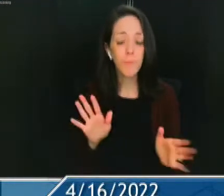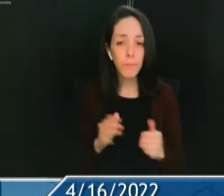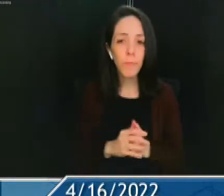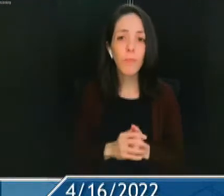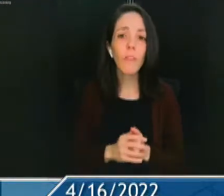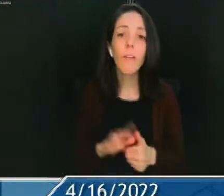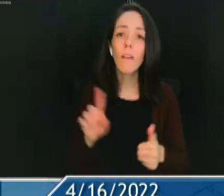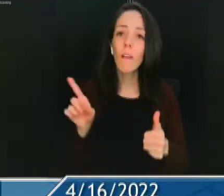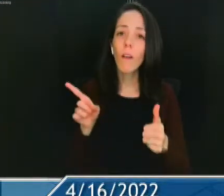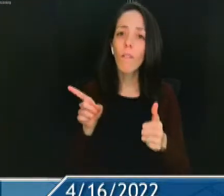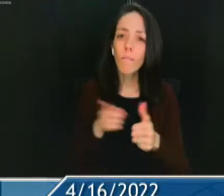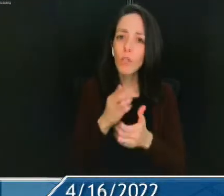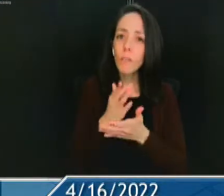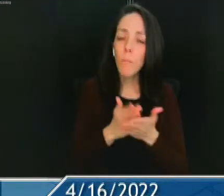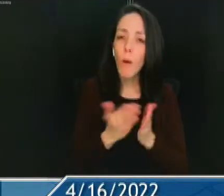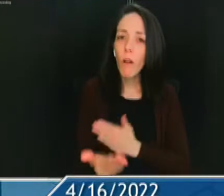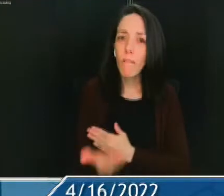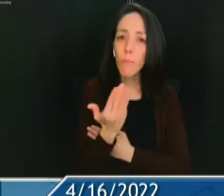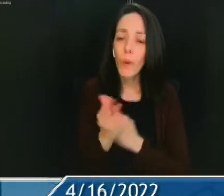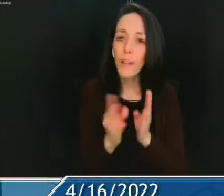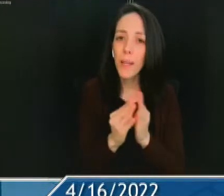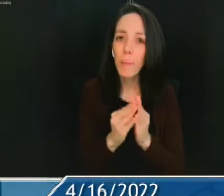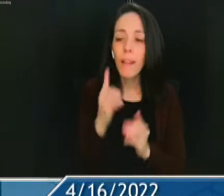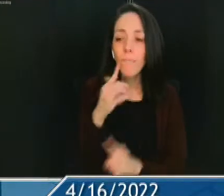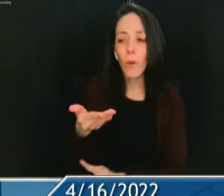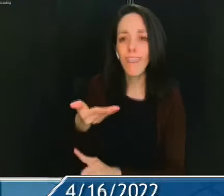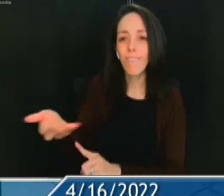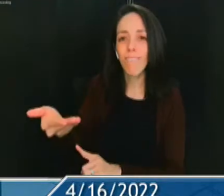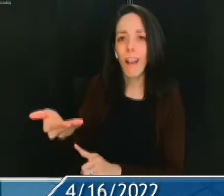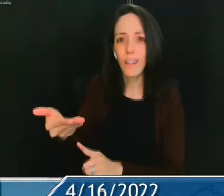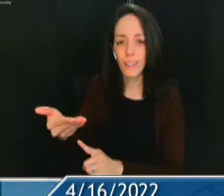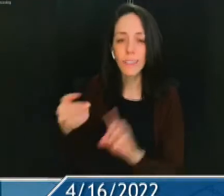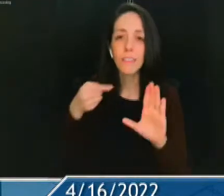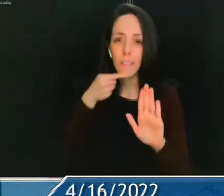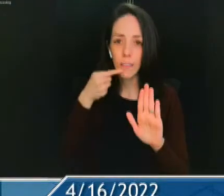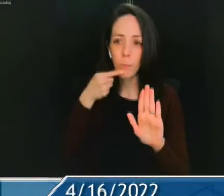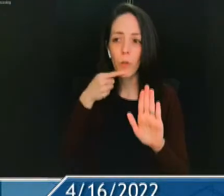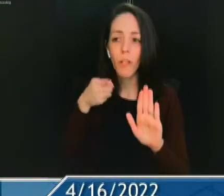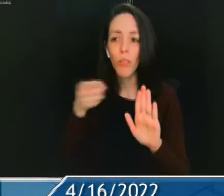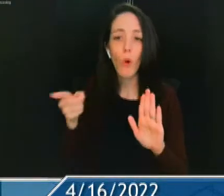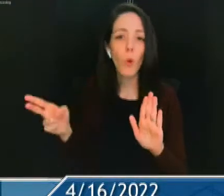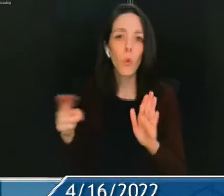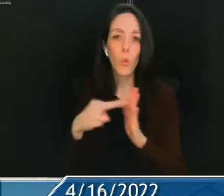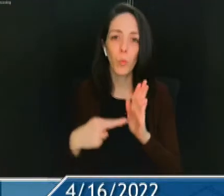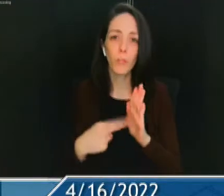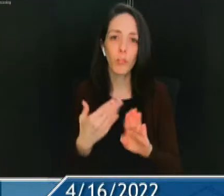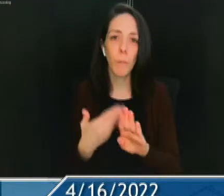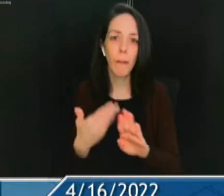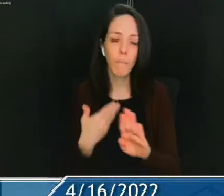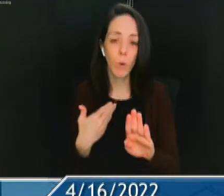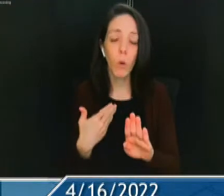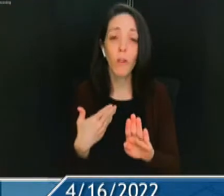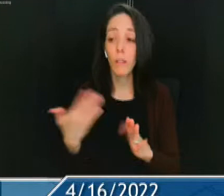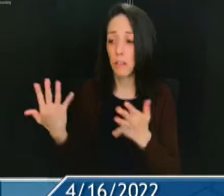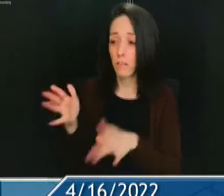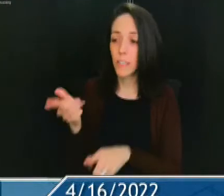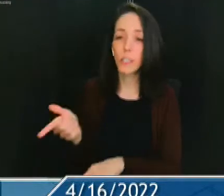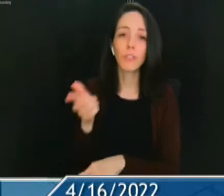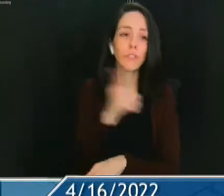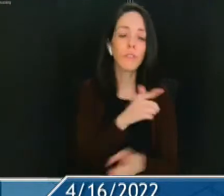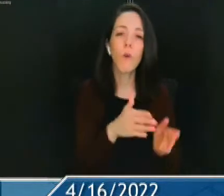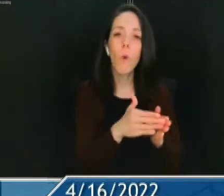is dedicated to that invited testimony. And then following this, then we'll open it up and we'll hear open testimony from the public. So